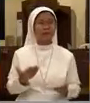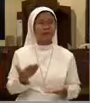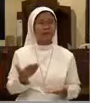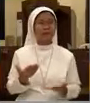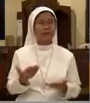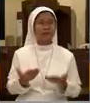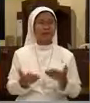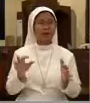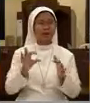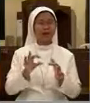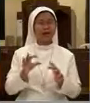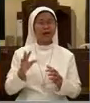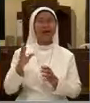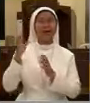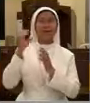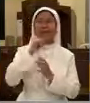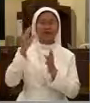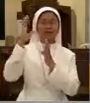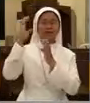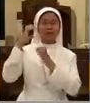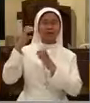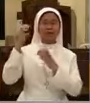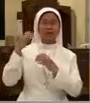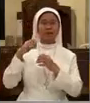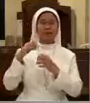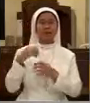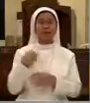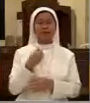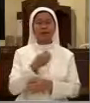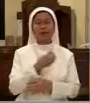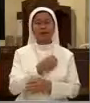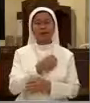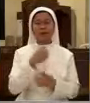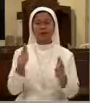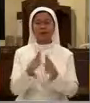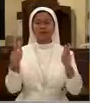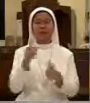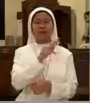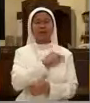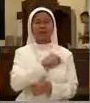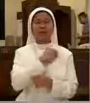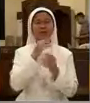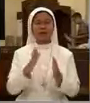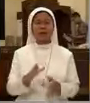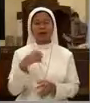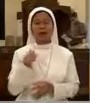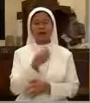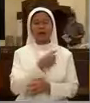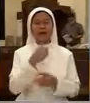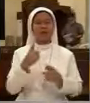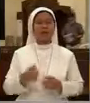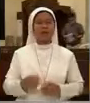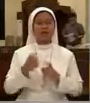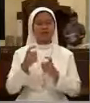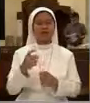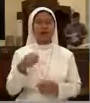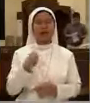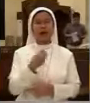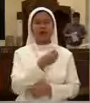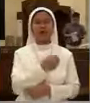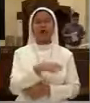maybe unexpectedly, no, our great missionaries, our gifts, are our